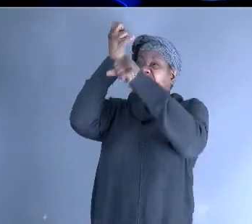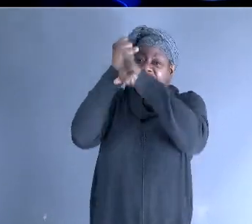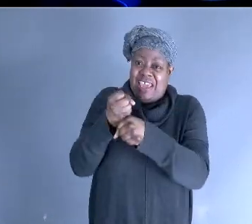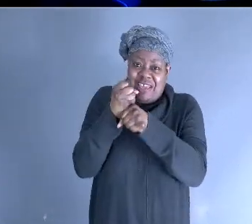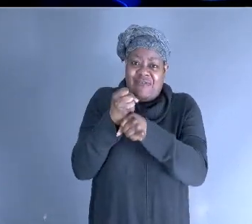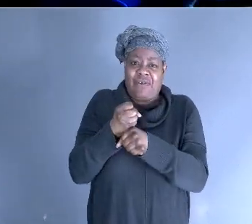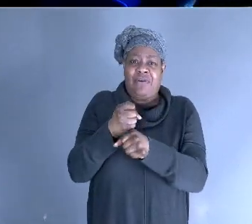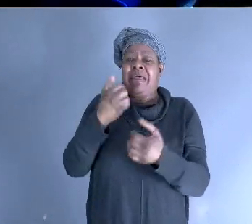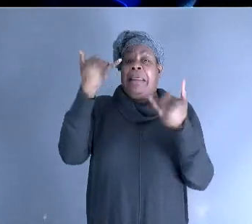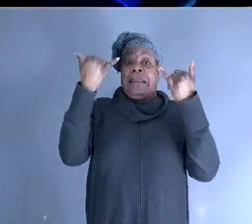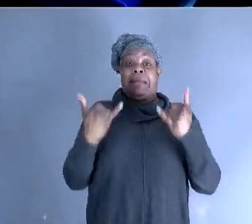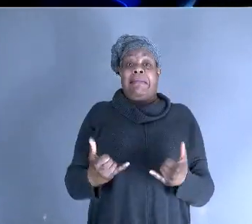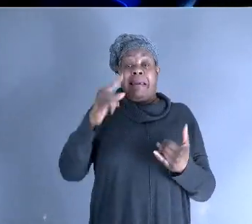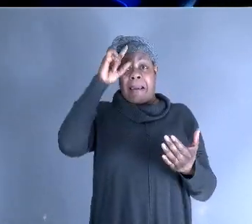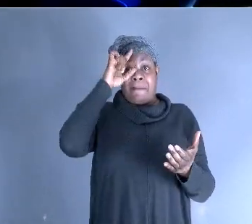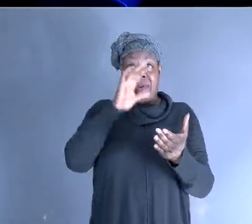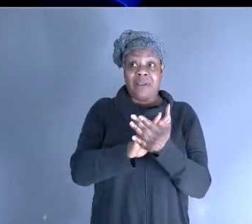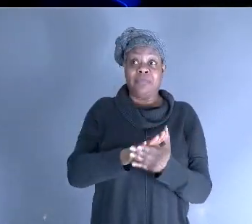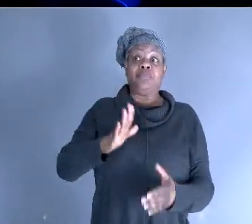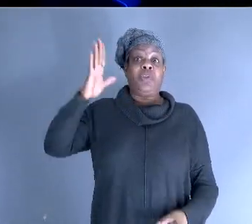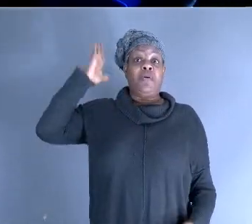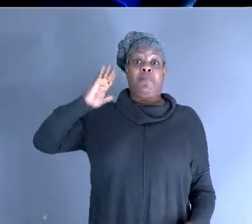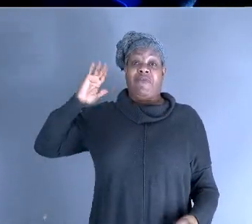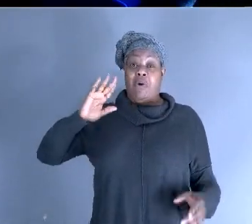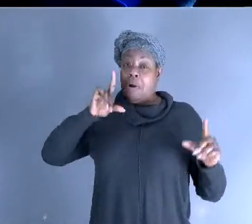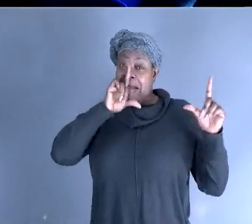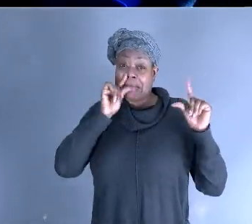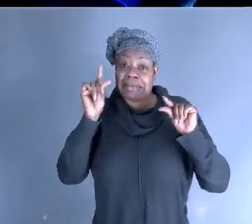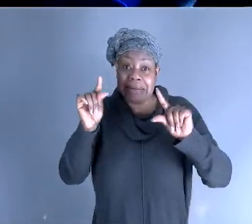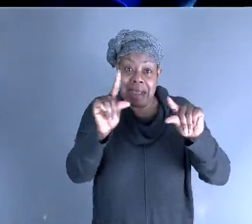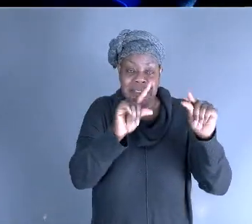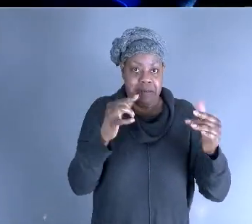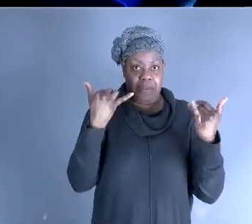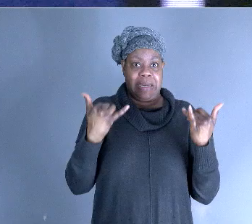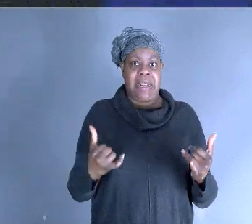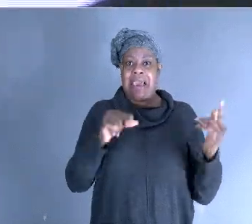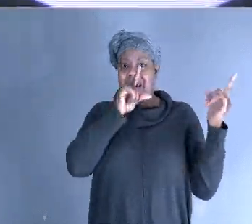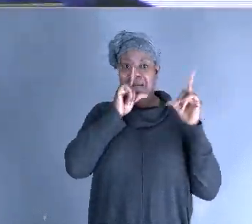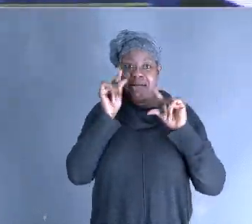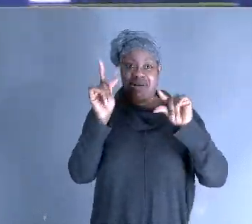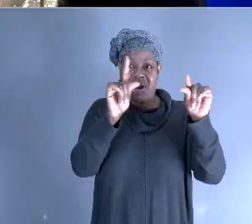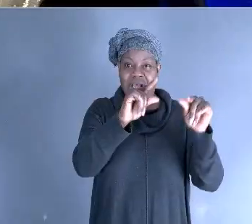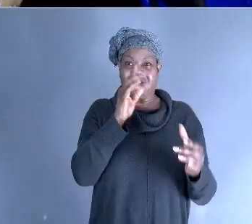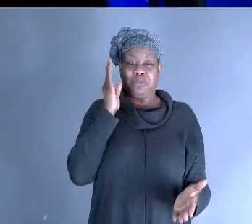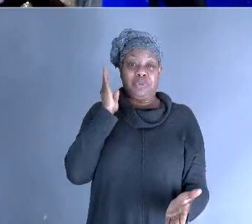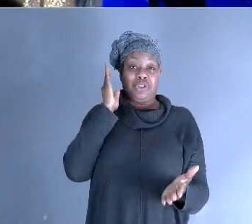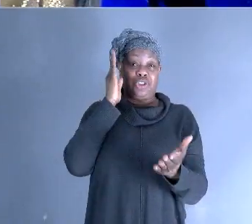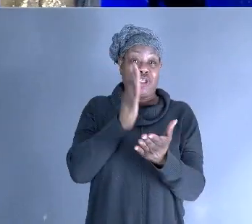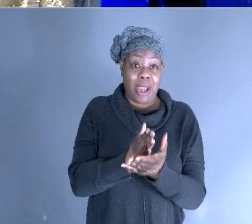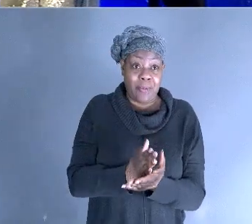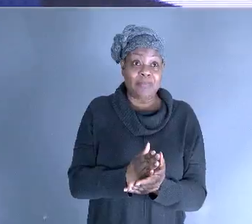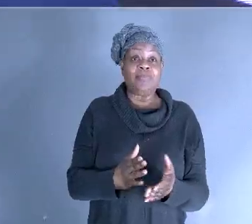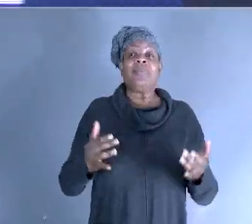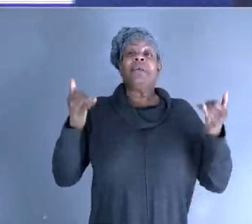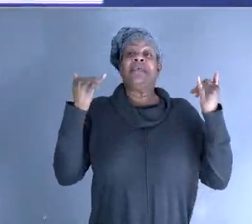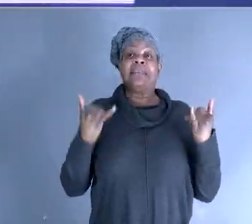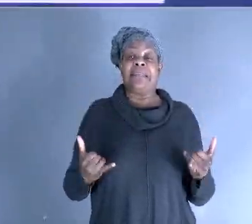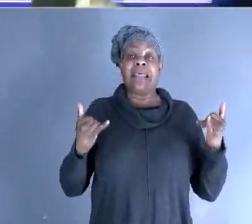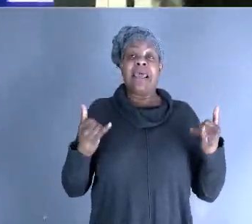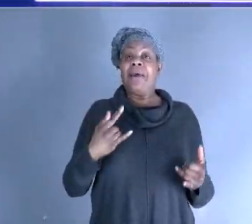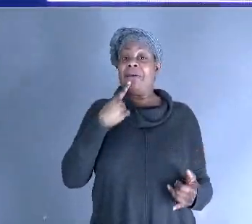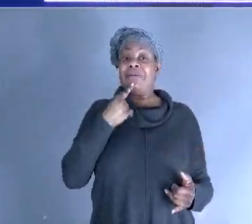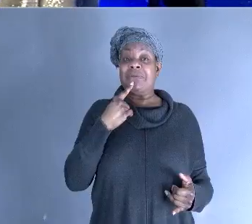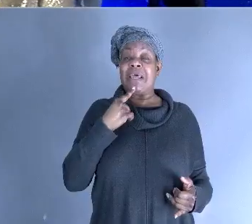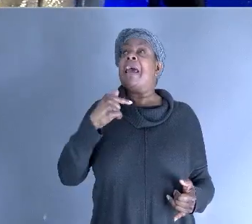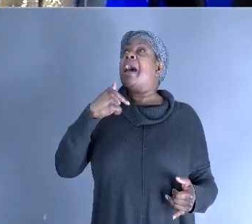used to talk about people and gossip about people, but now you're saying, I'm going to say